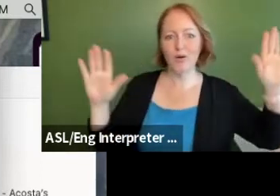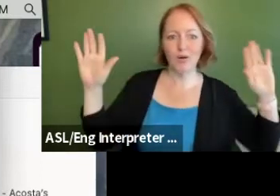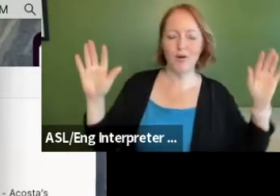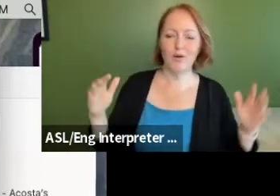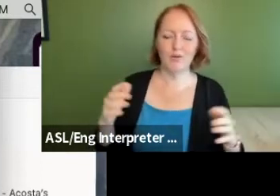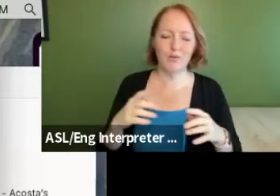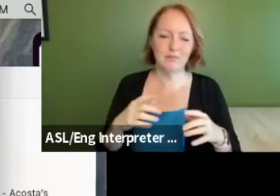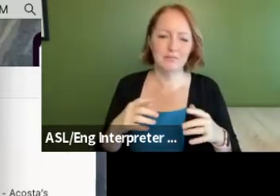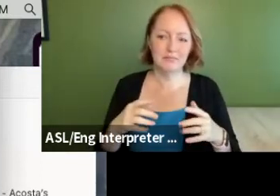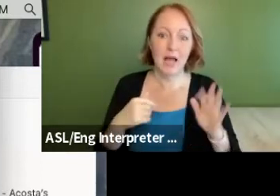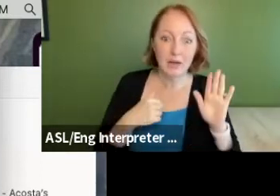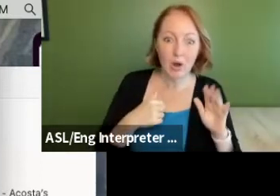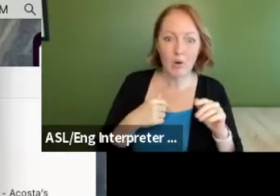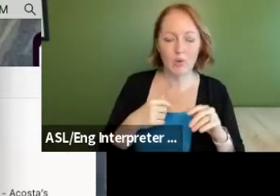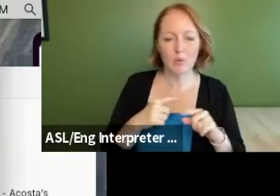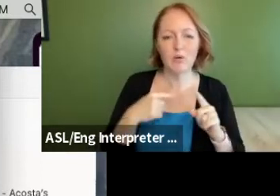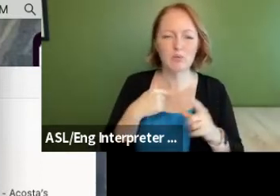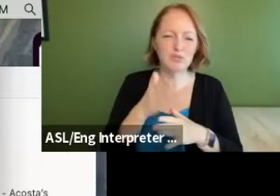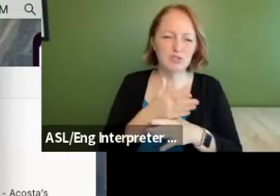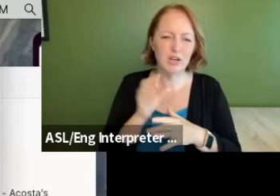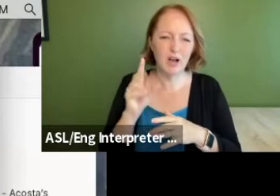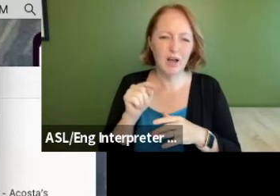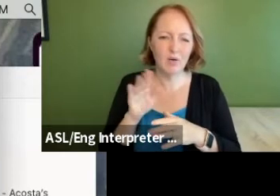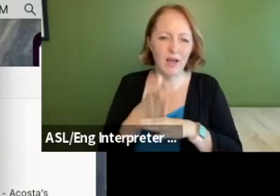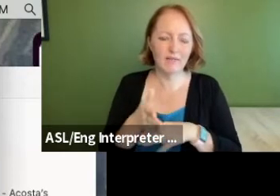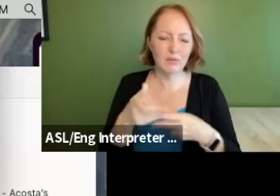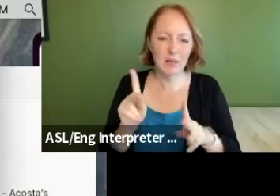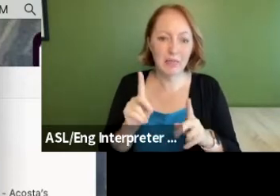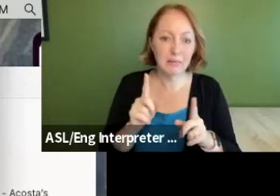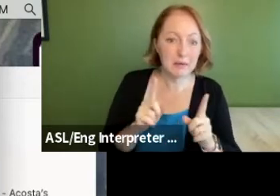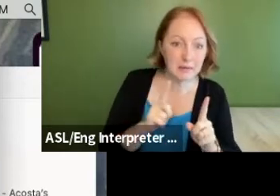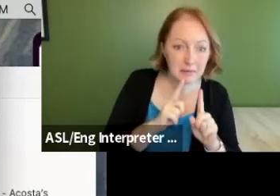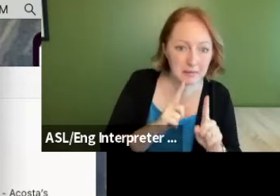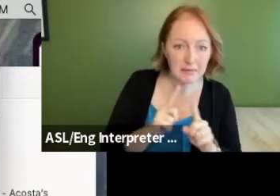whole class. And it's like, we will share out after, but letting them be like,